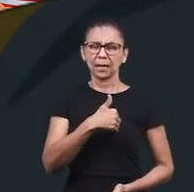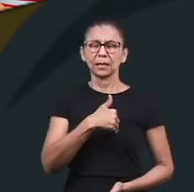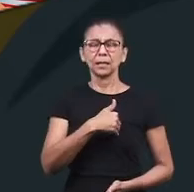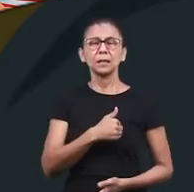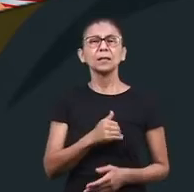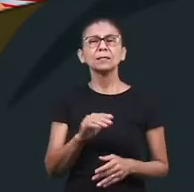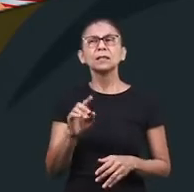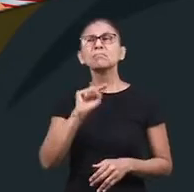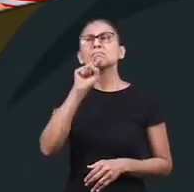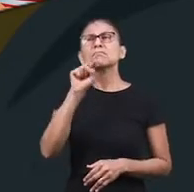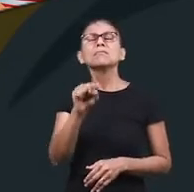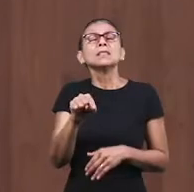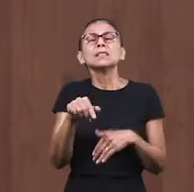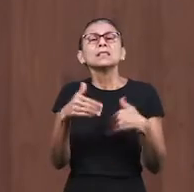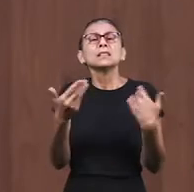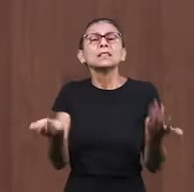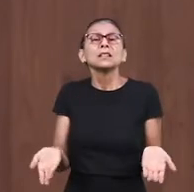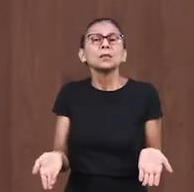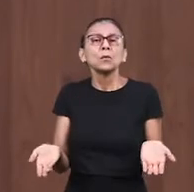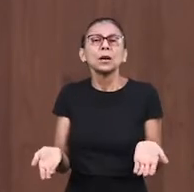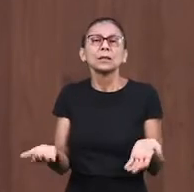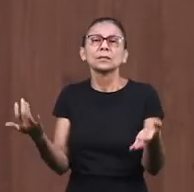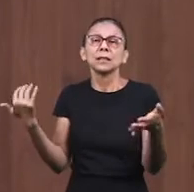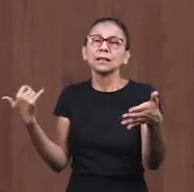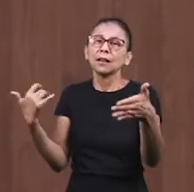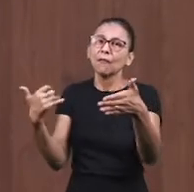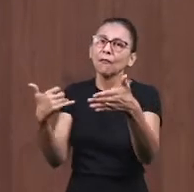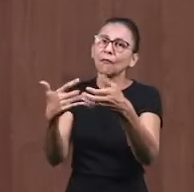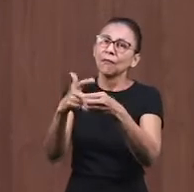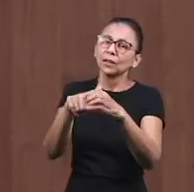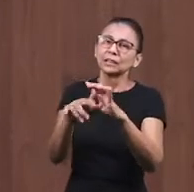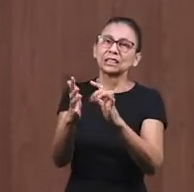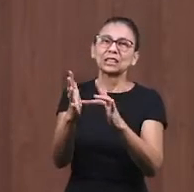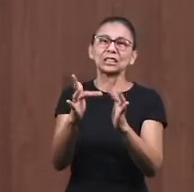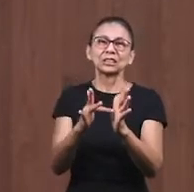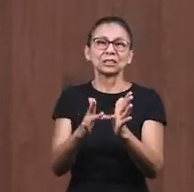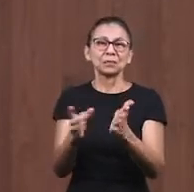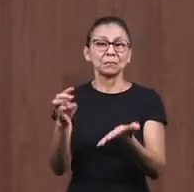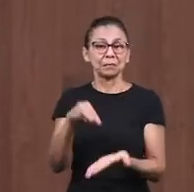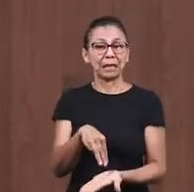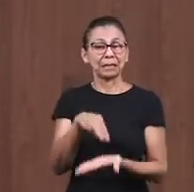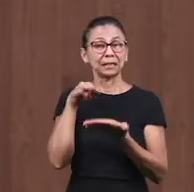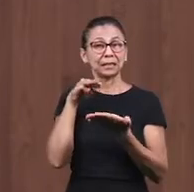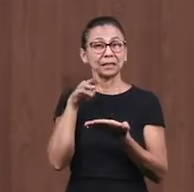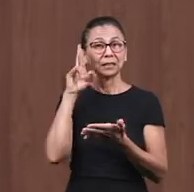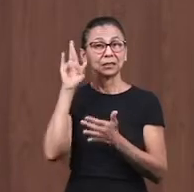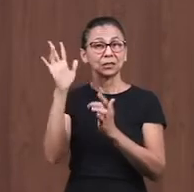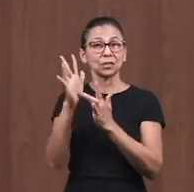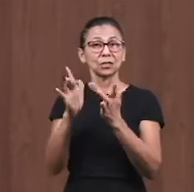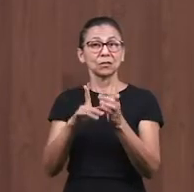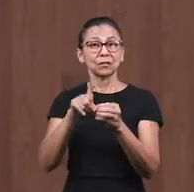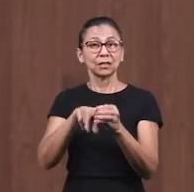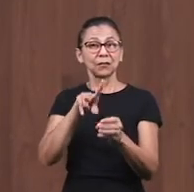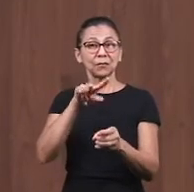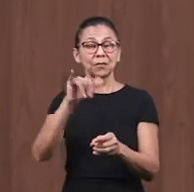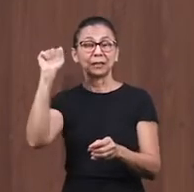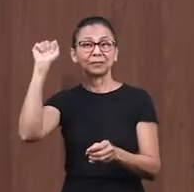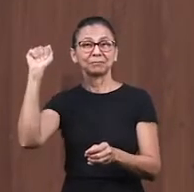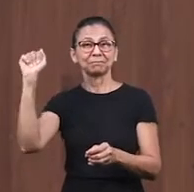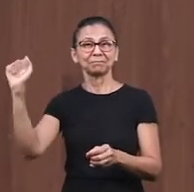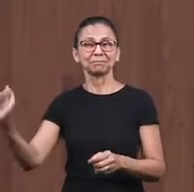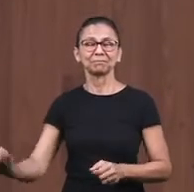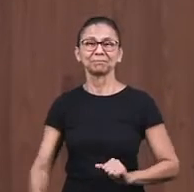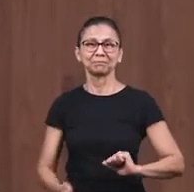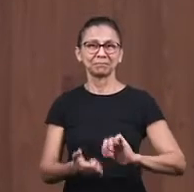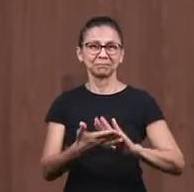when? Until Jesus returns, and He will return. Maranatha, the Lord Jesus comes. Let us